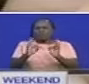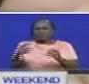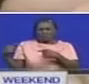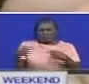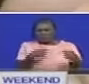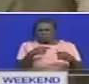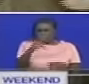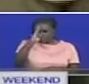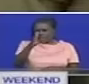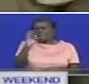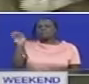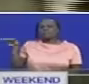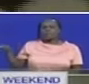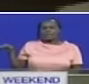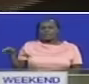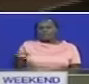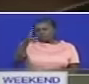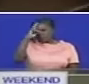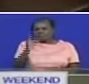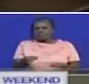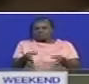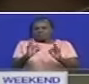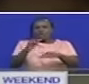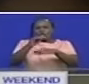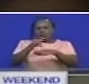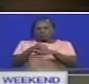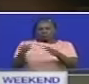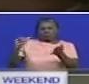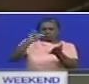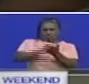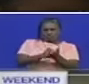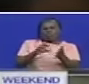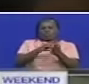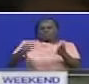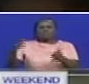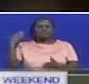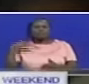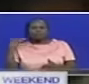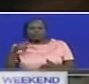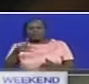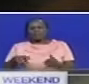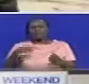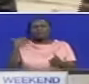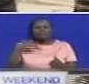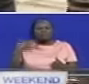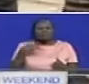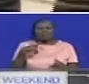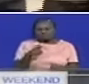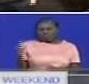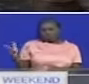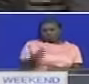Sunday morning. Police officers called in to flush out militia from Emanyata were ambushed. Jojo was